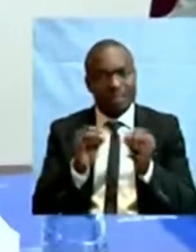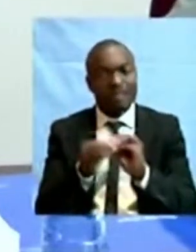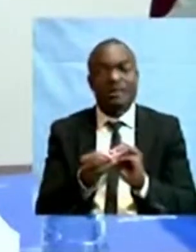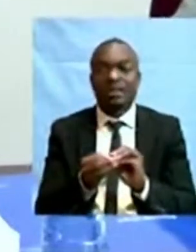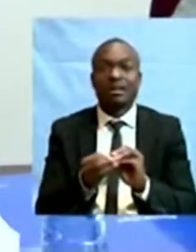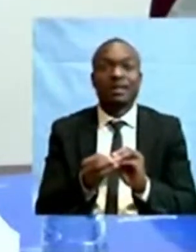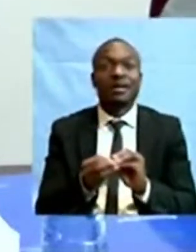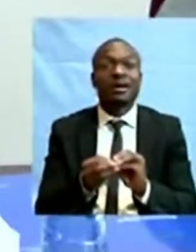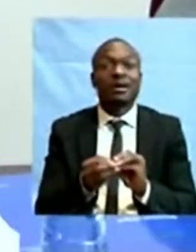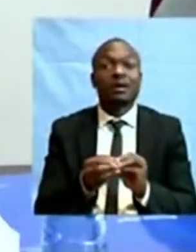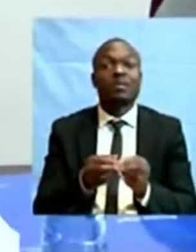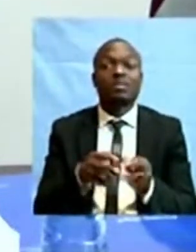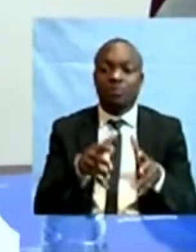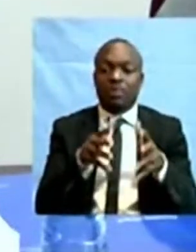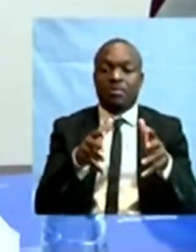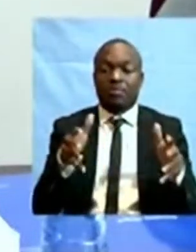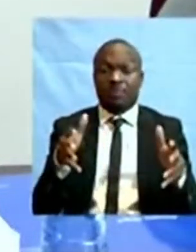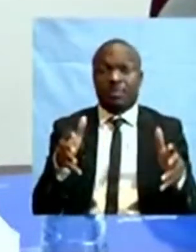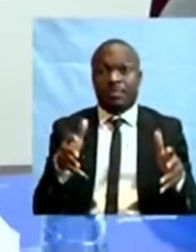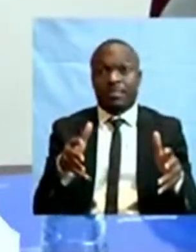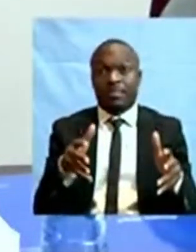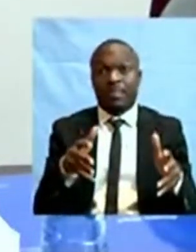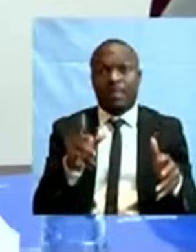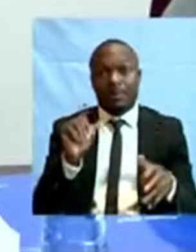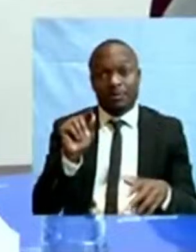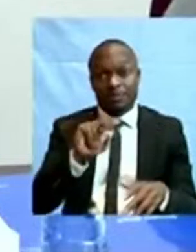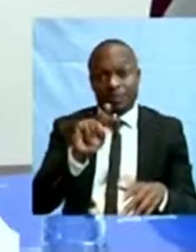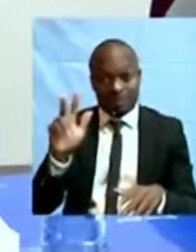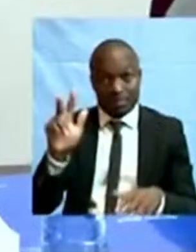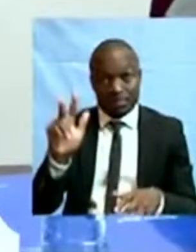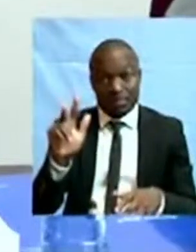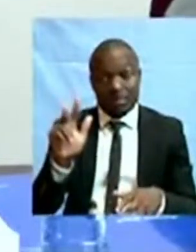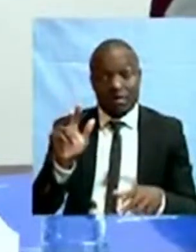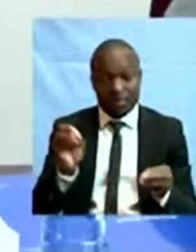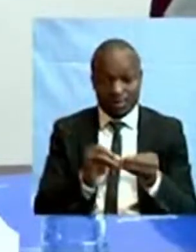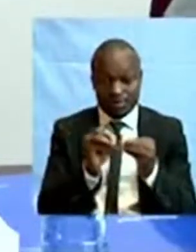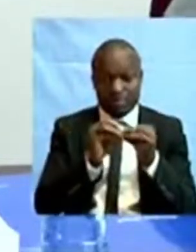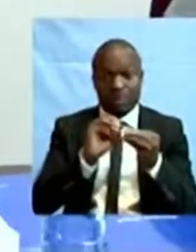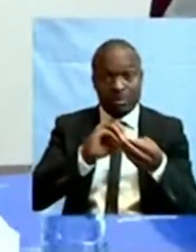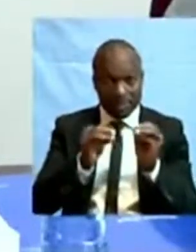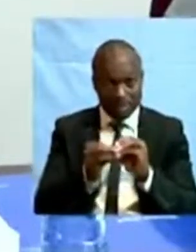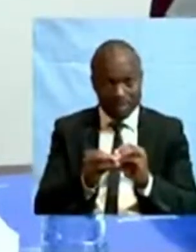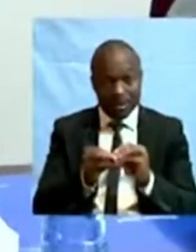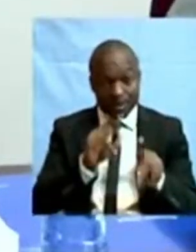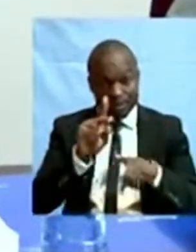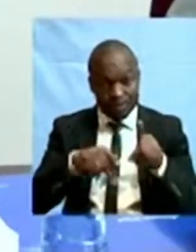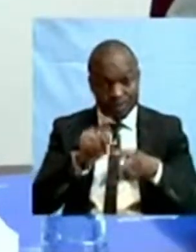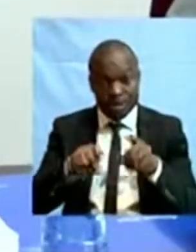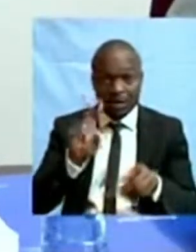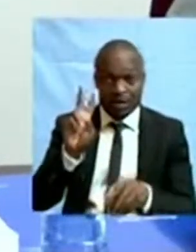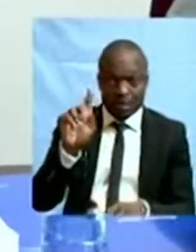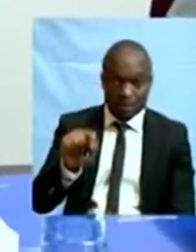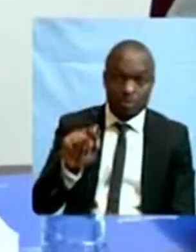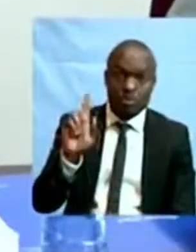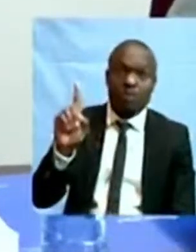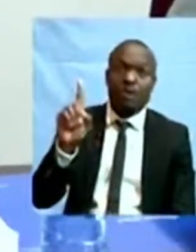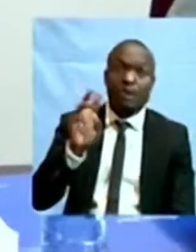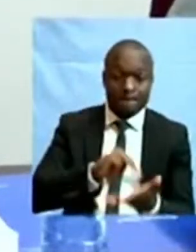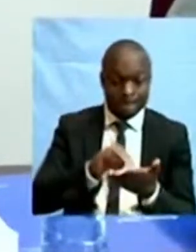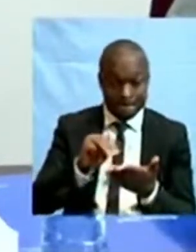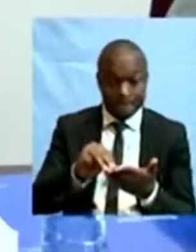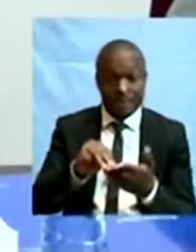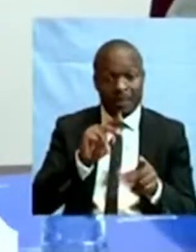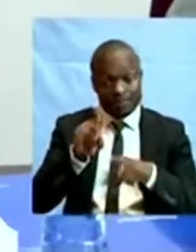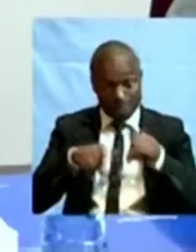For 2023, according to Zambia Airports Corporation Limited, total number of passengers stands at 2.1 million passengers. That is a